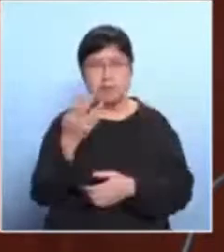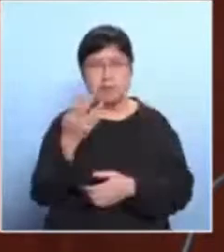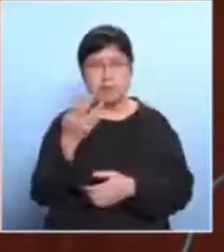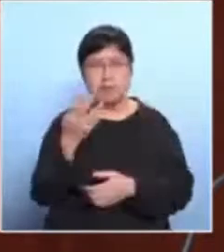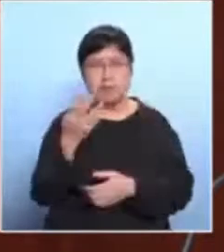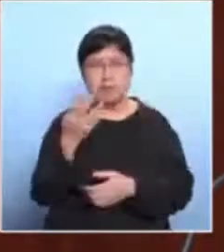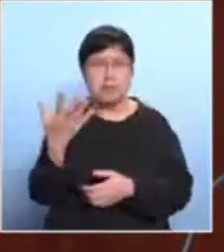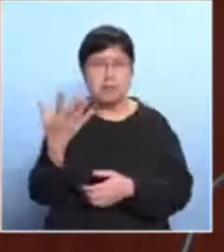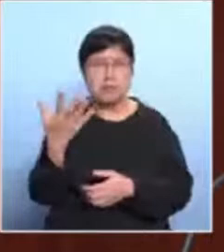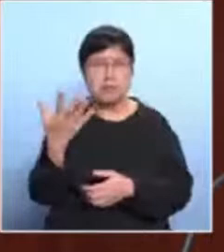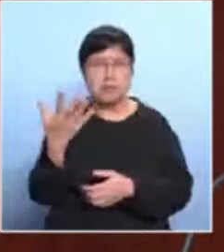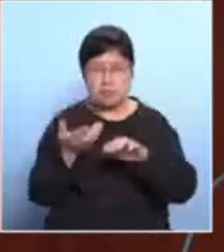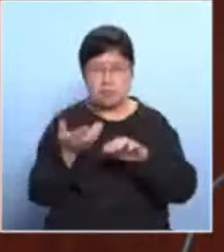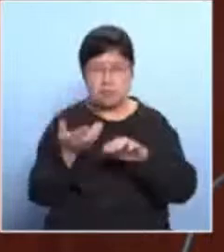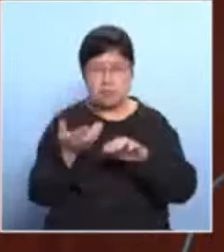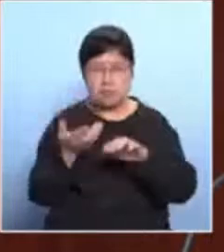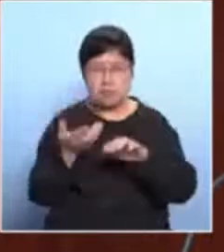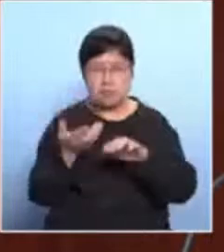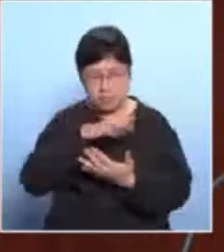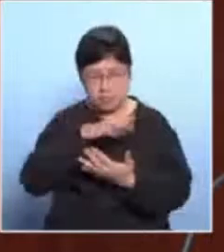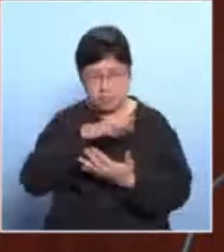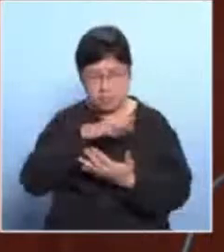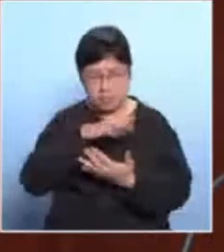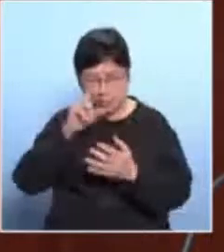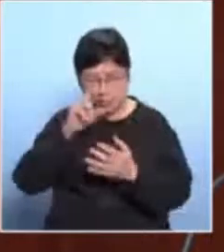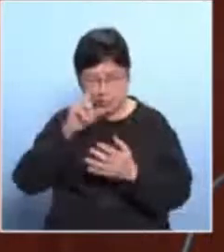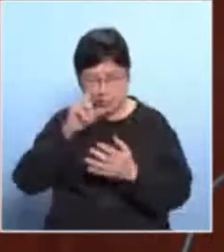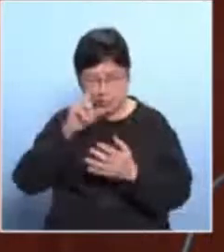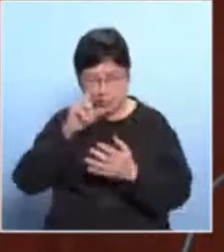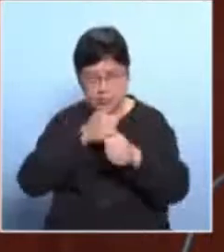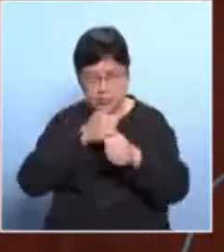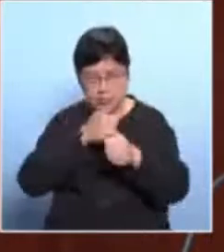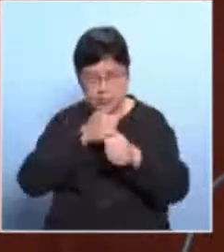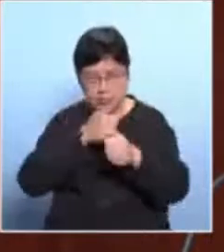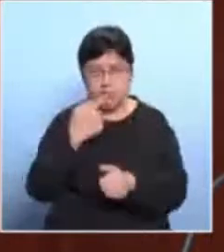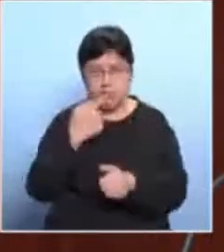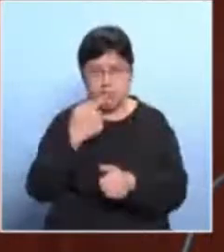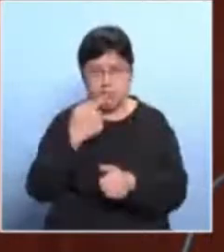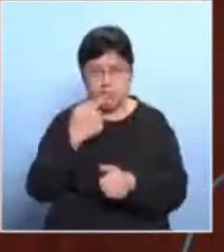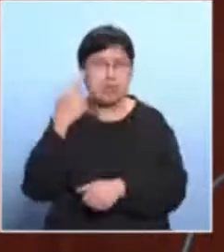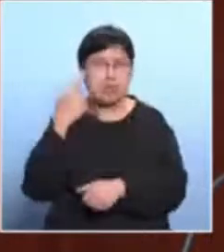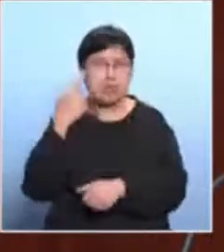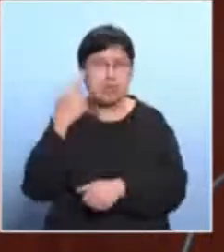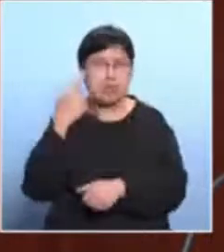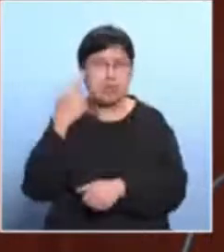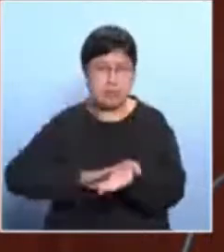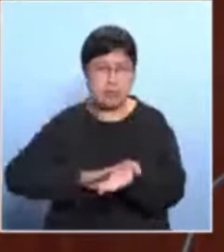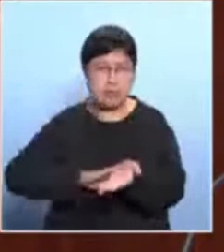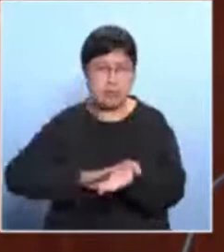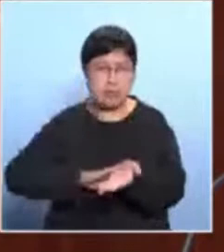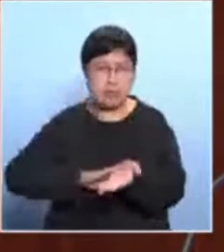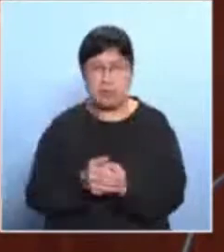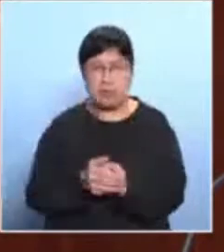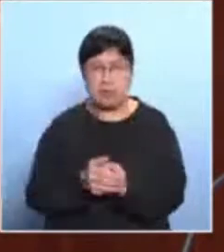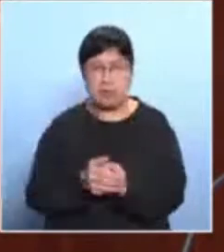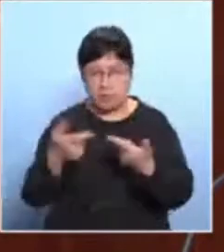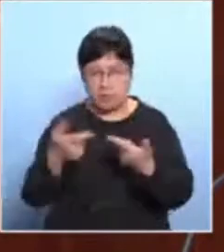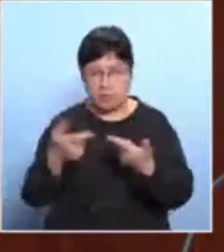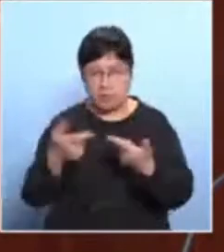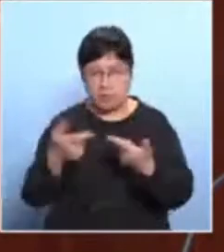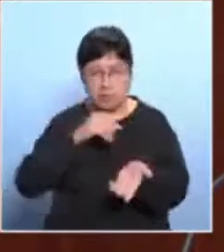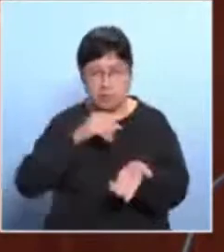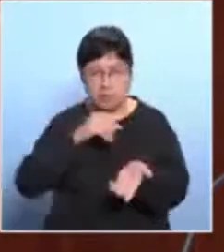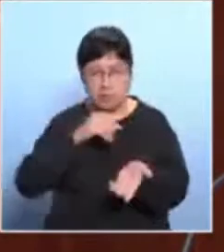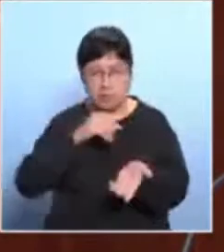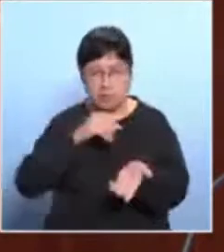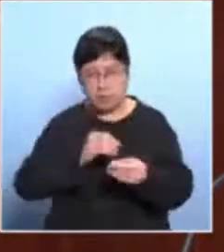and management service for persons aged 45 or above, starting from this November, enhancing the elderly healthcare voucher